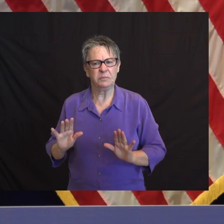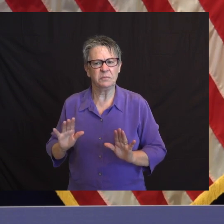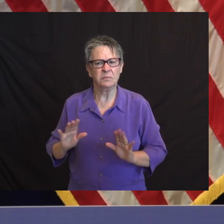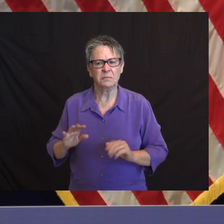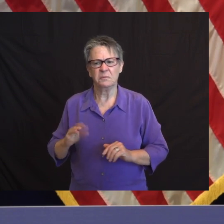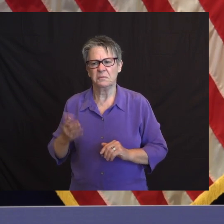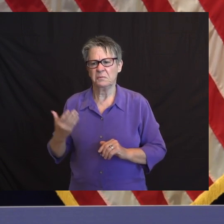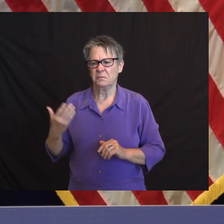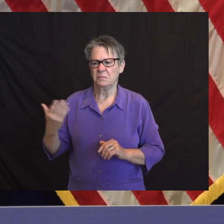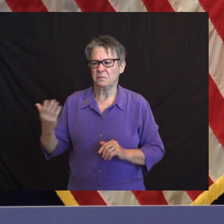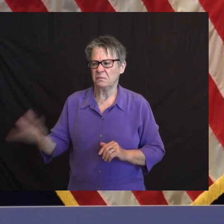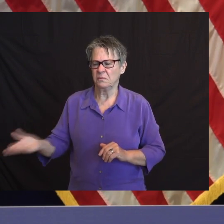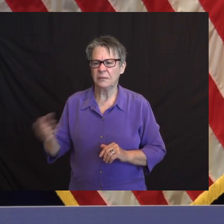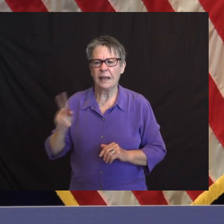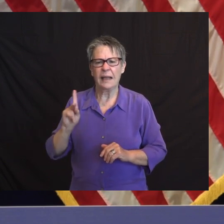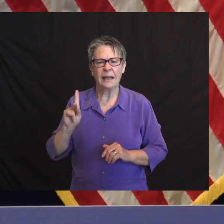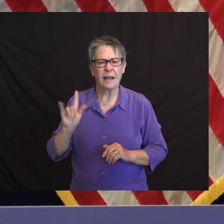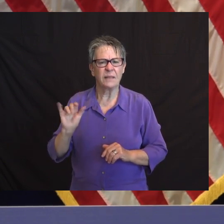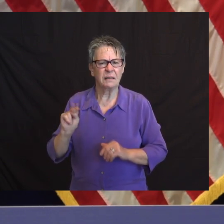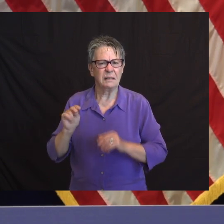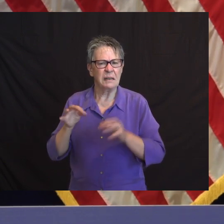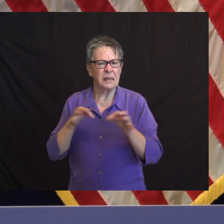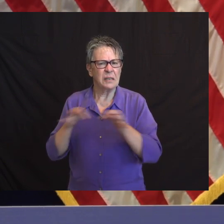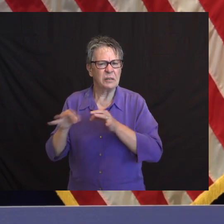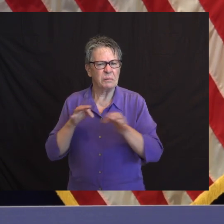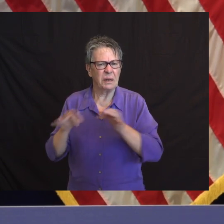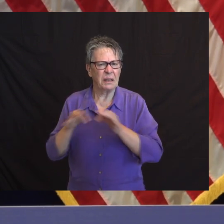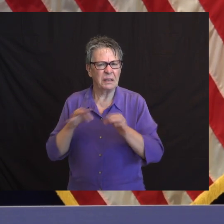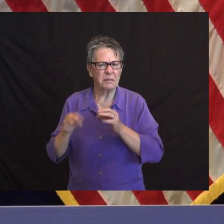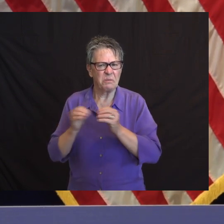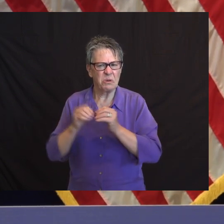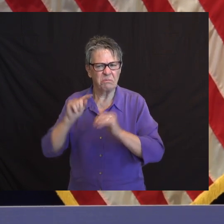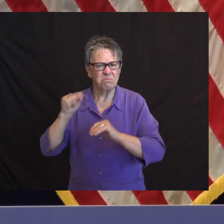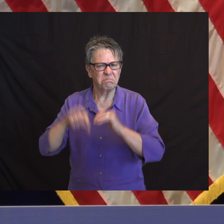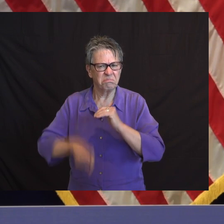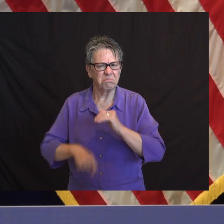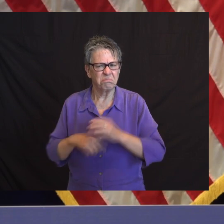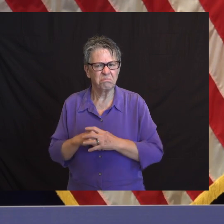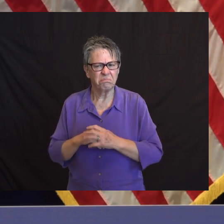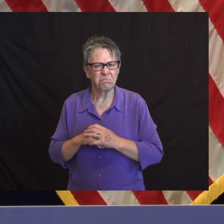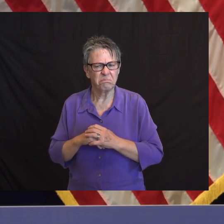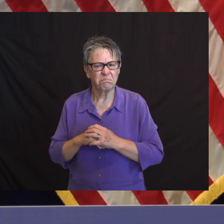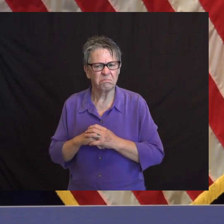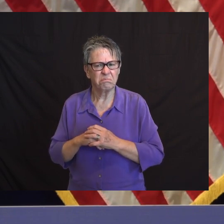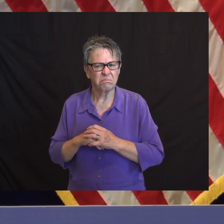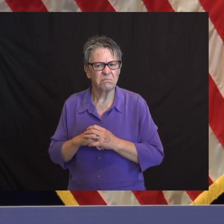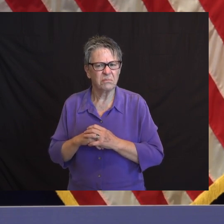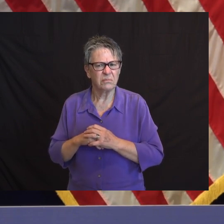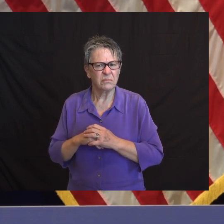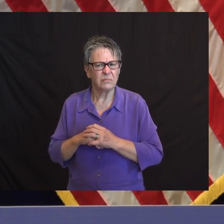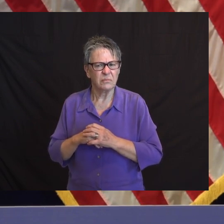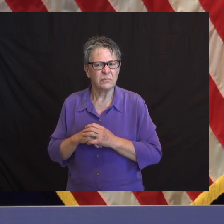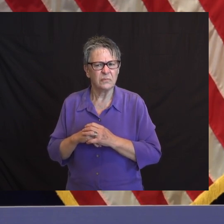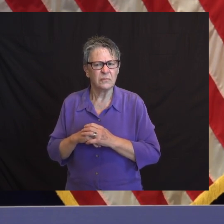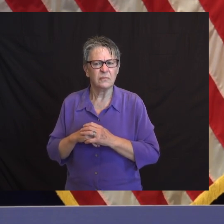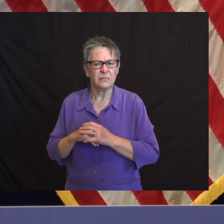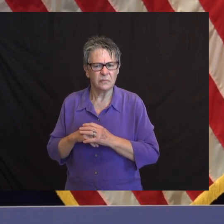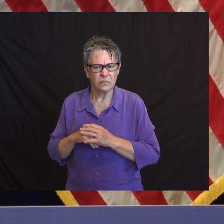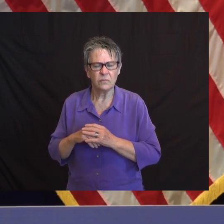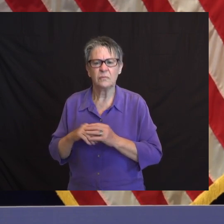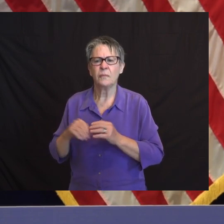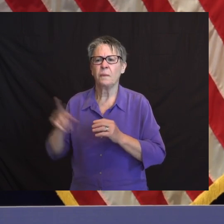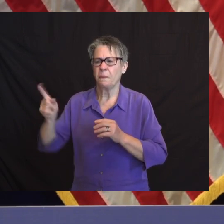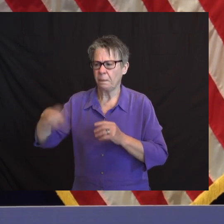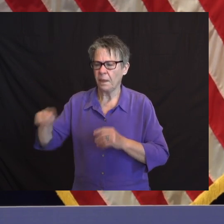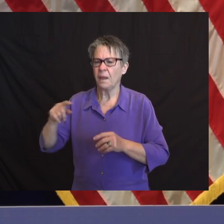the ability to borrow at the state level, again, the Assembly has taken that step. We laud them. We hear some good